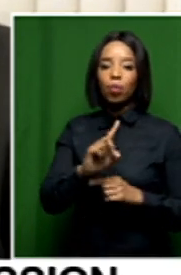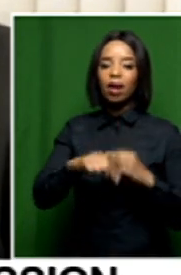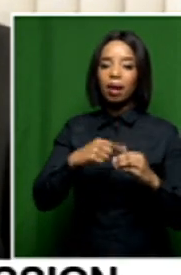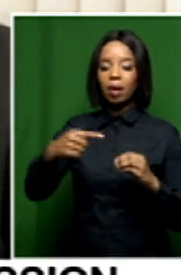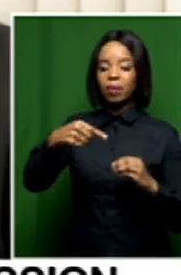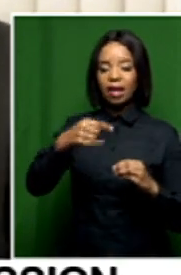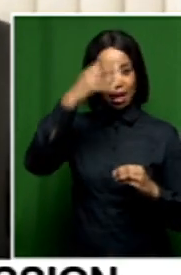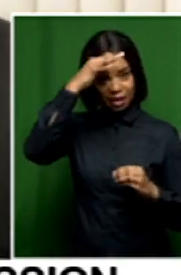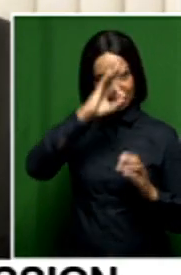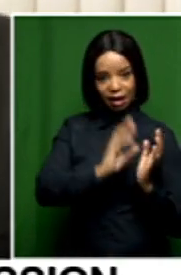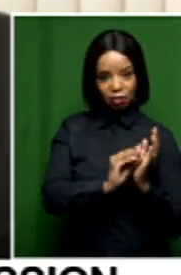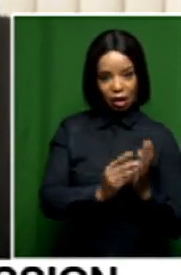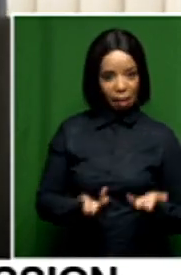capture?